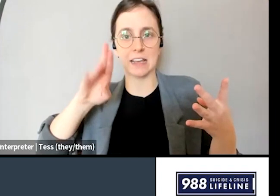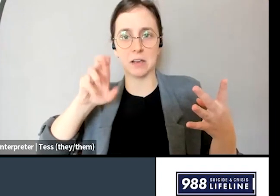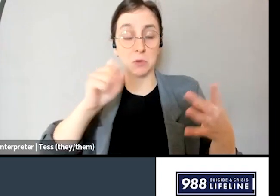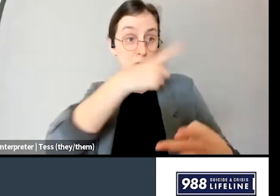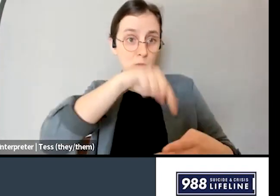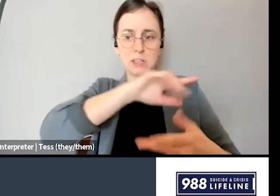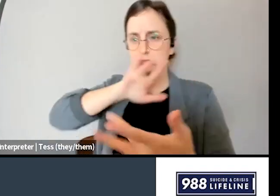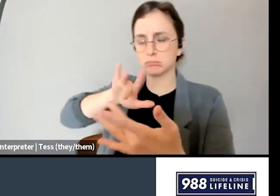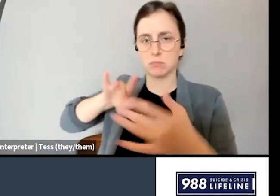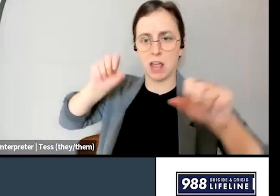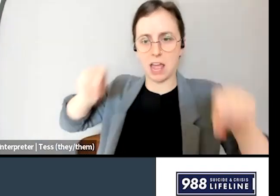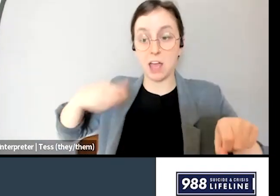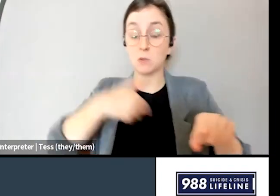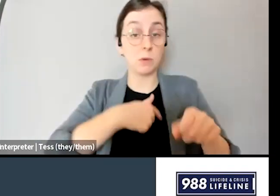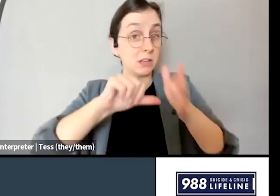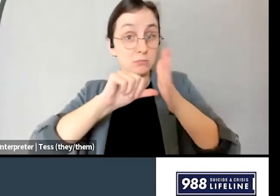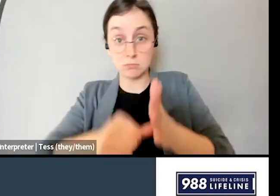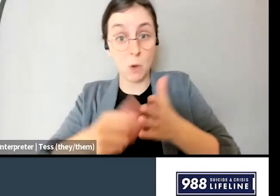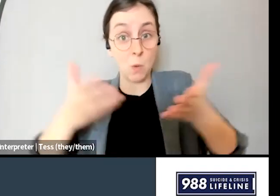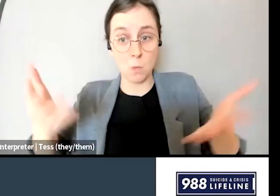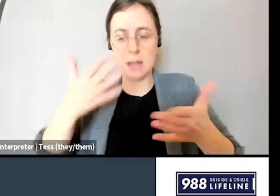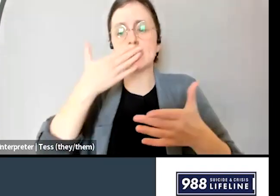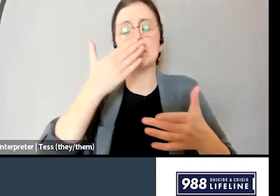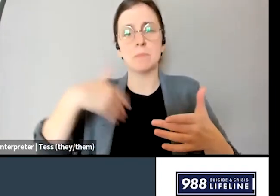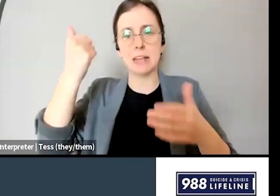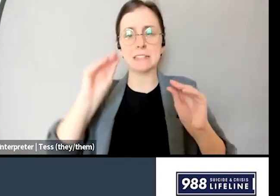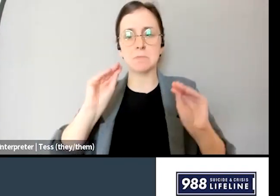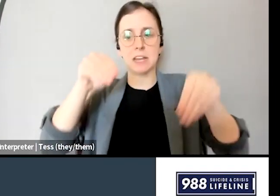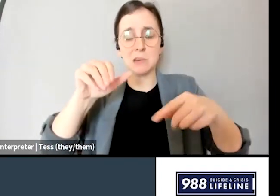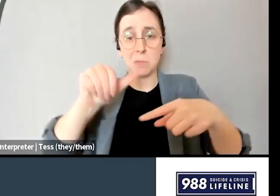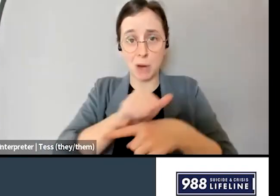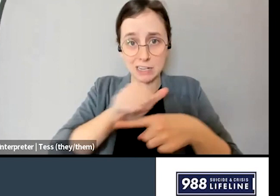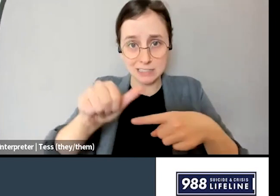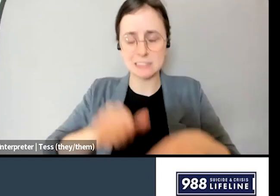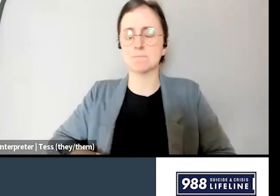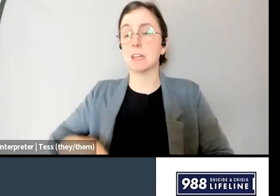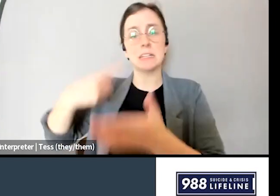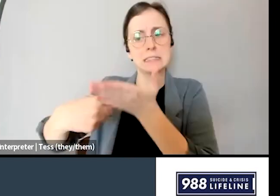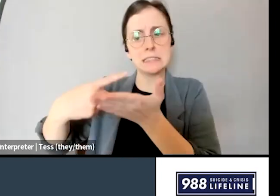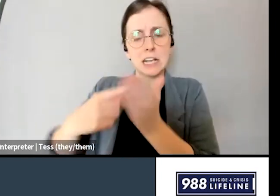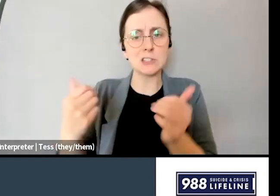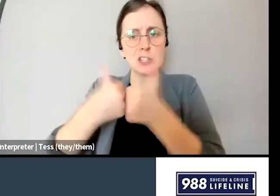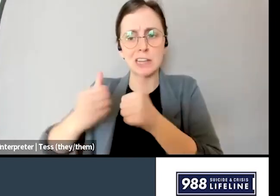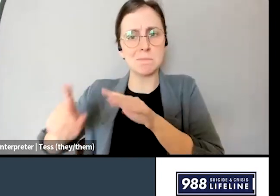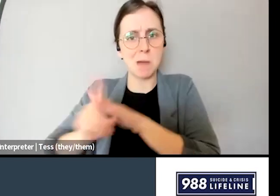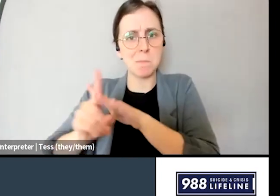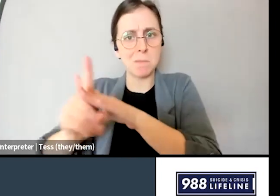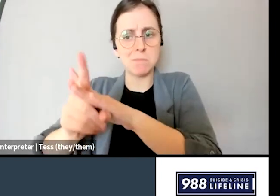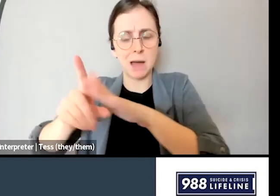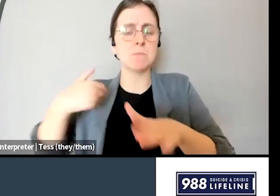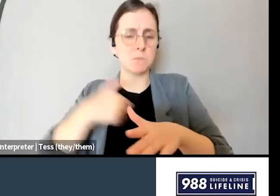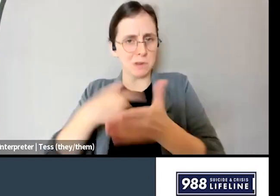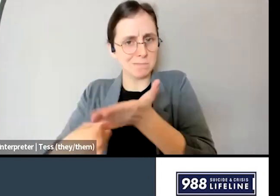best implementation practices, discuss challenges openly, and propose solutions to